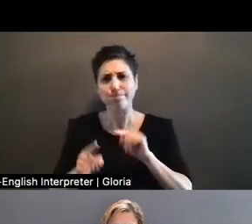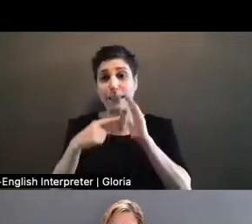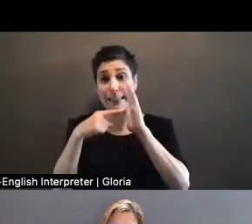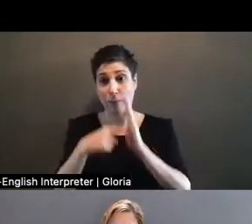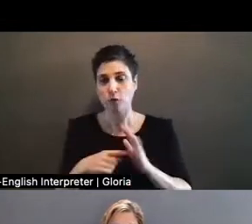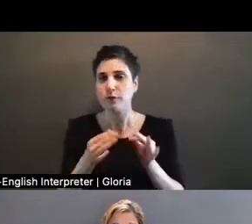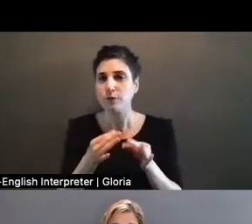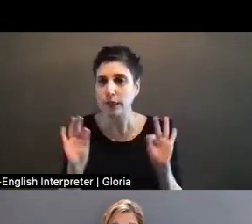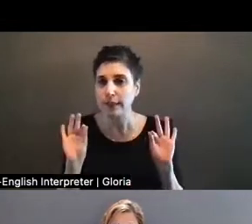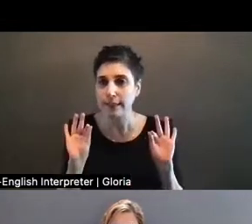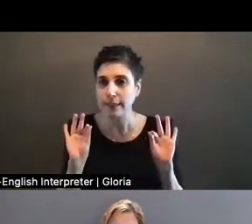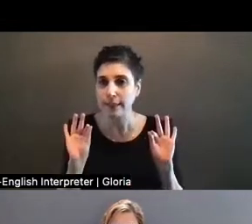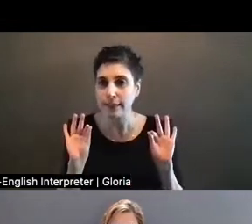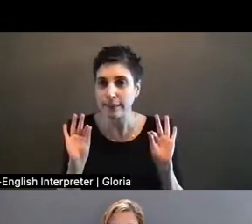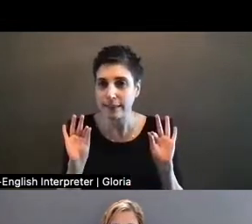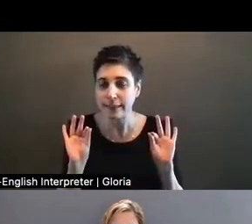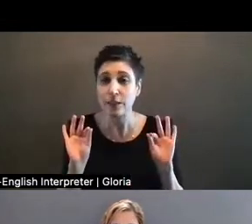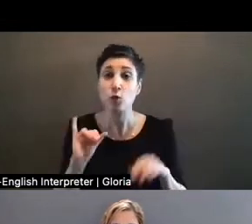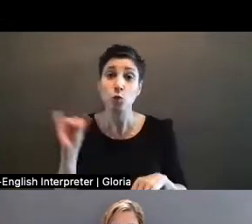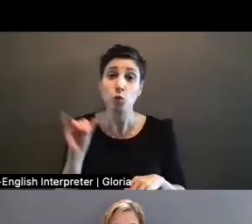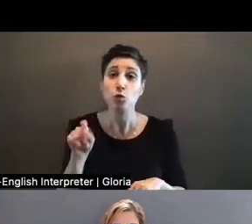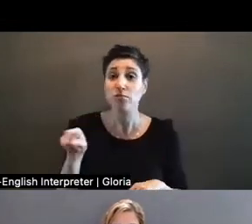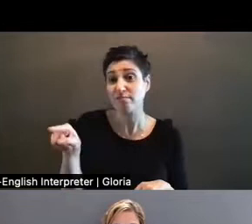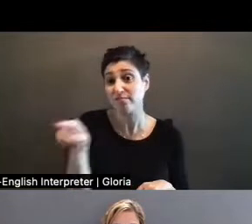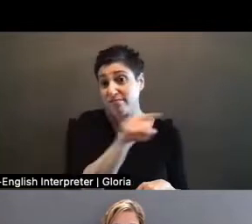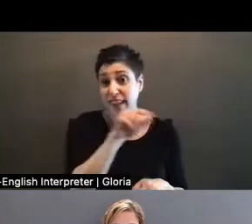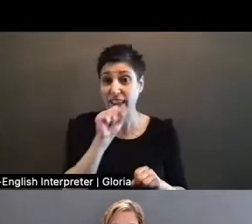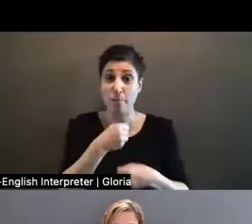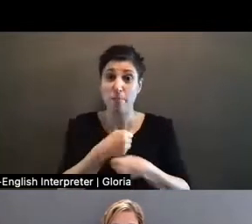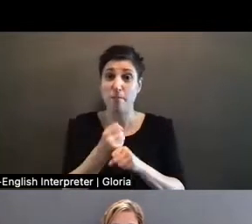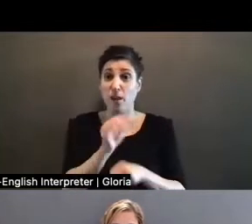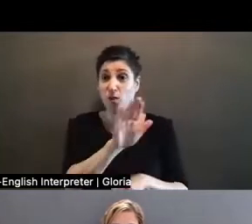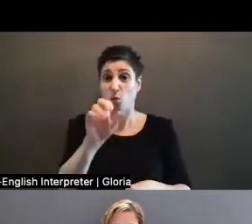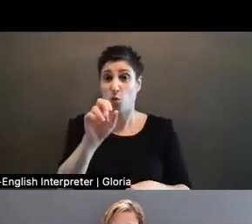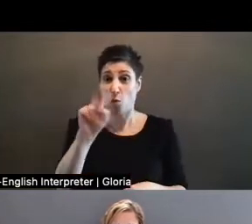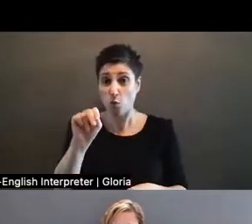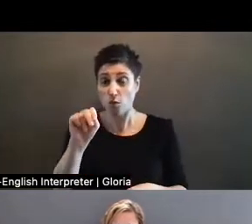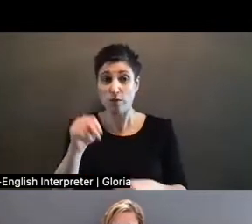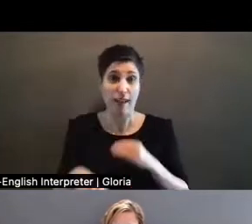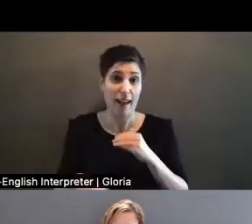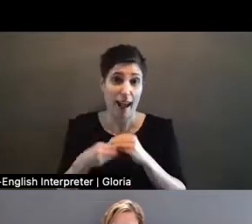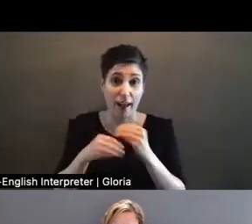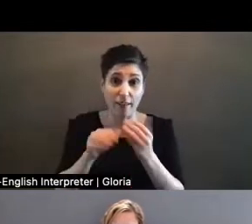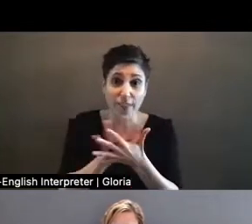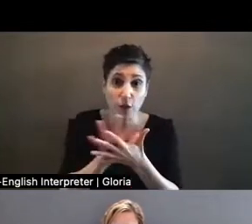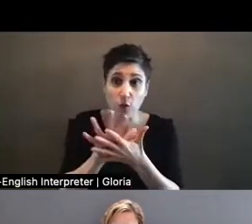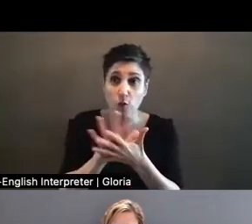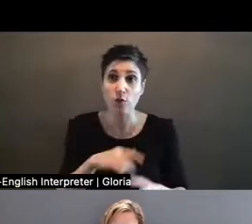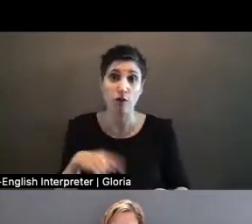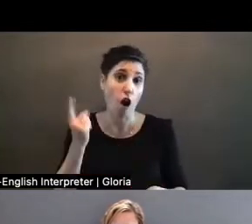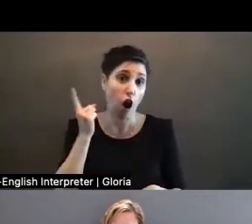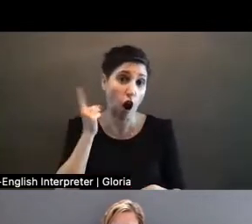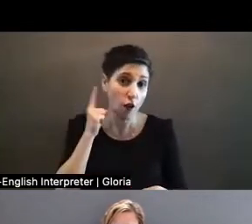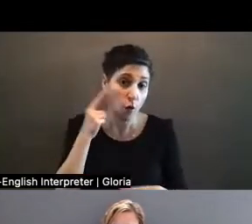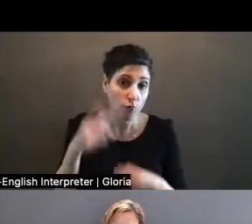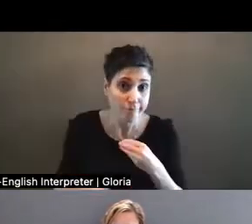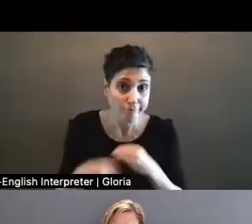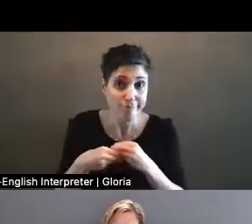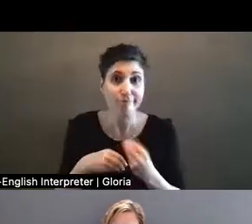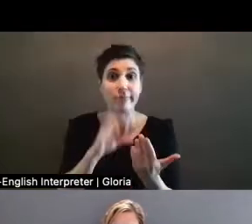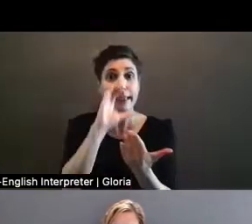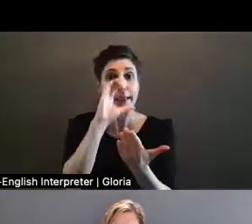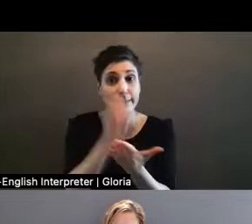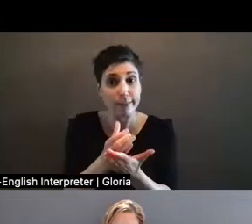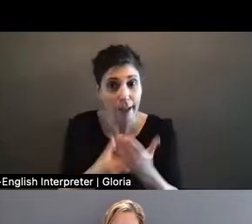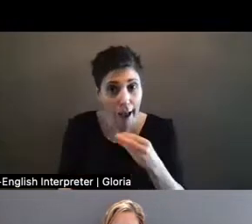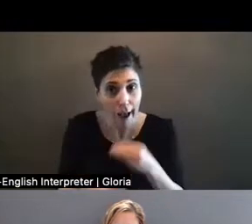and you can create your own as well. You can add multimedia, audio, images, and videos to all